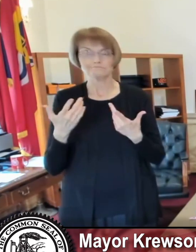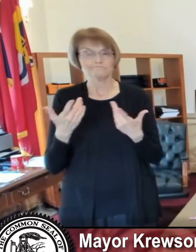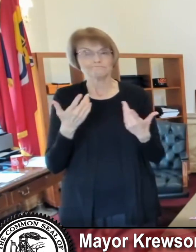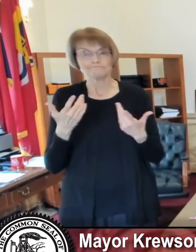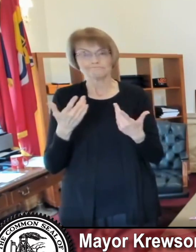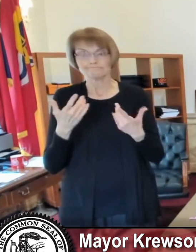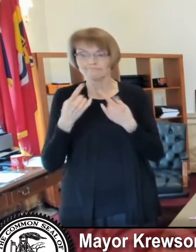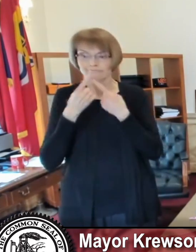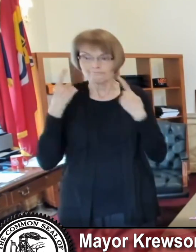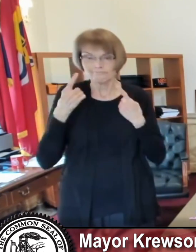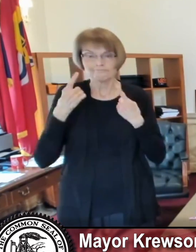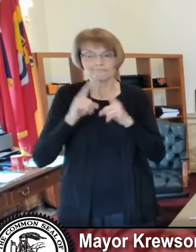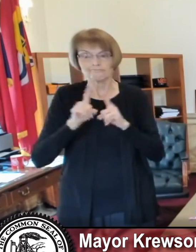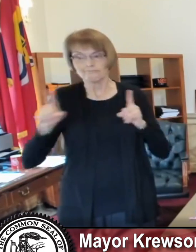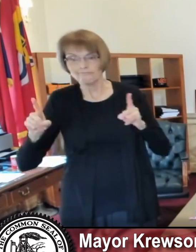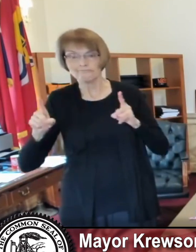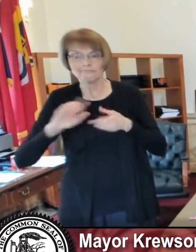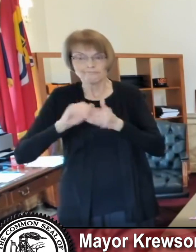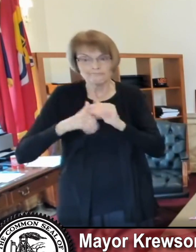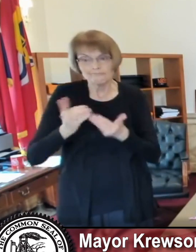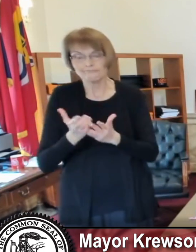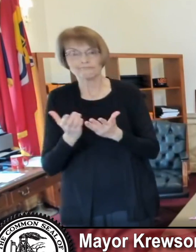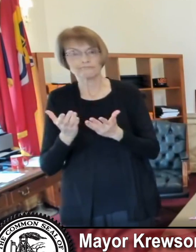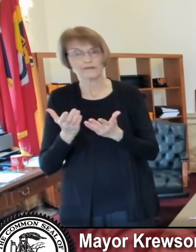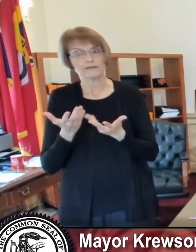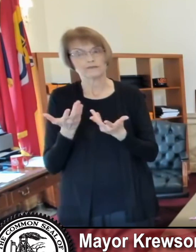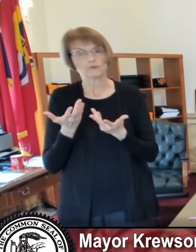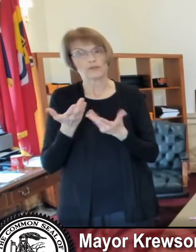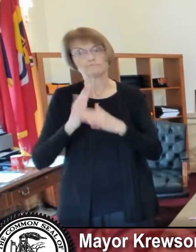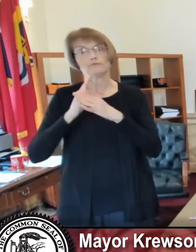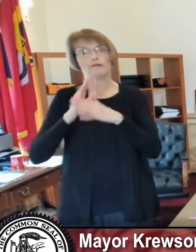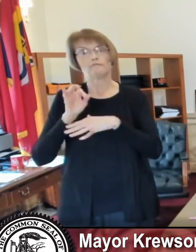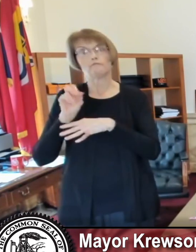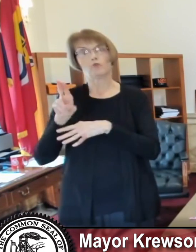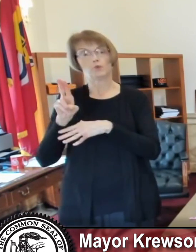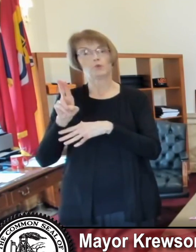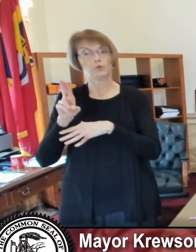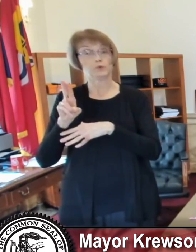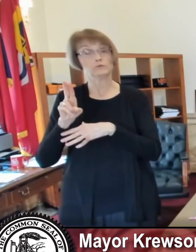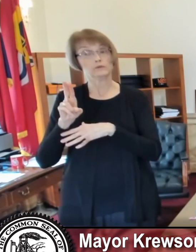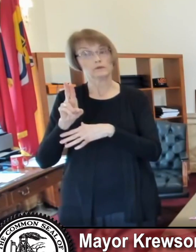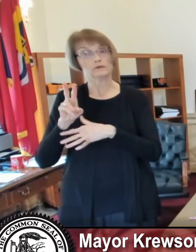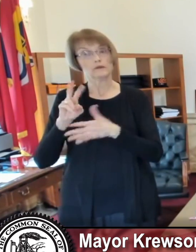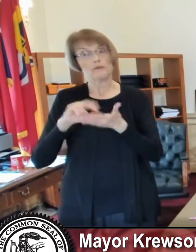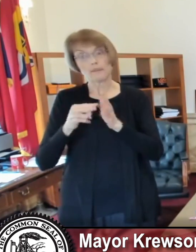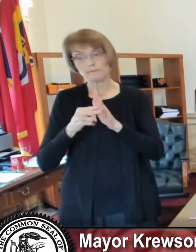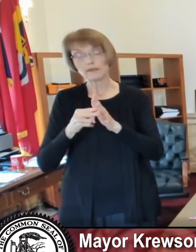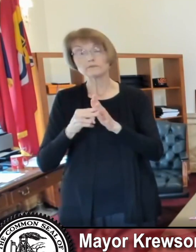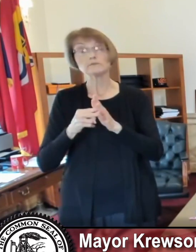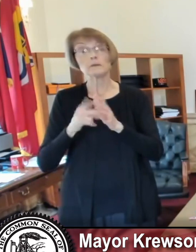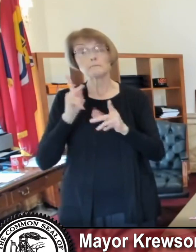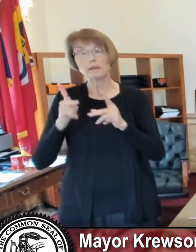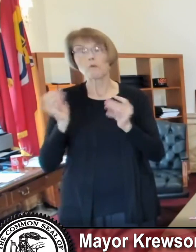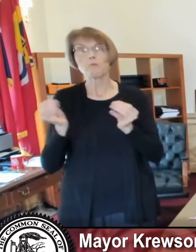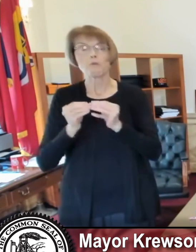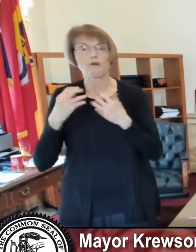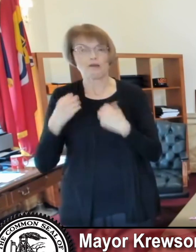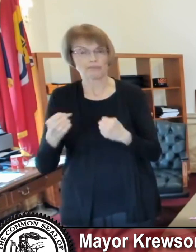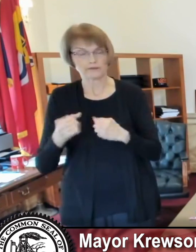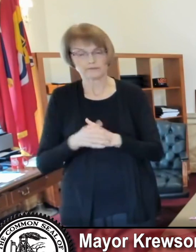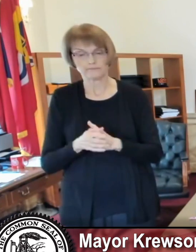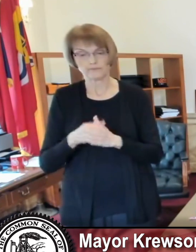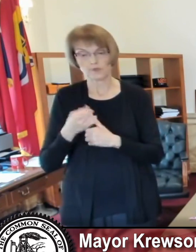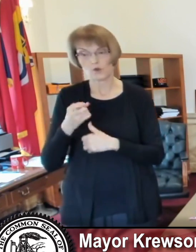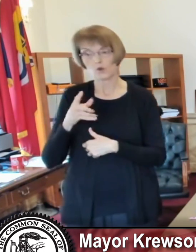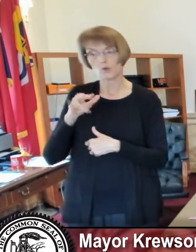still we need to continue to get more vaccine here because we have a high number of people that are over